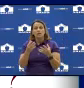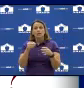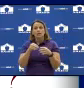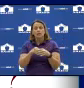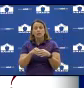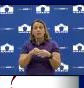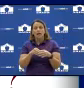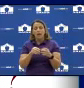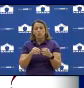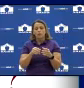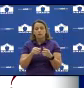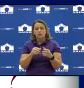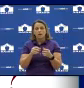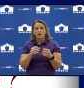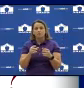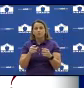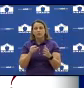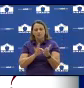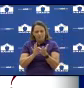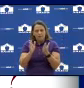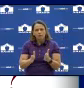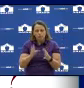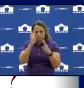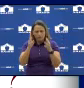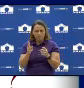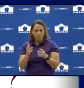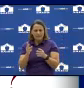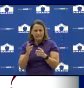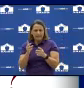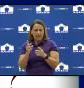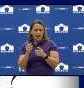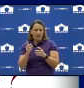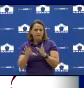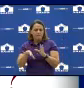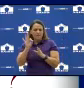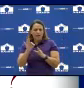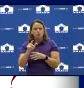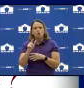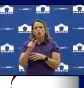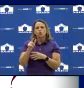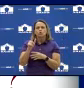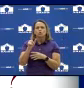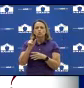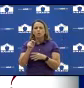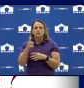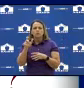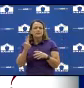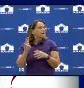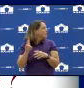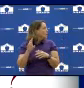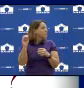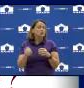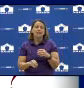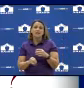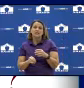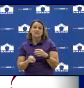demographer came up with the information showing that you're 21.7% deviation from the largest district to the smallest district. So